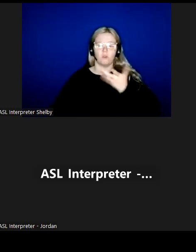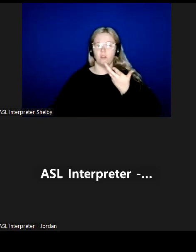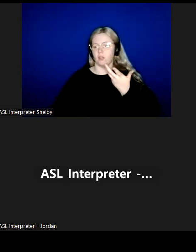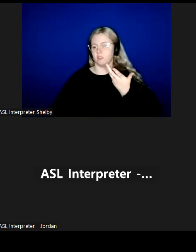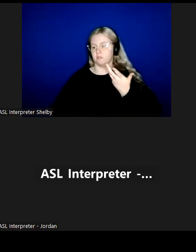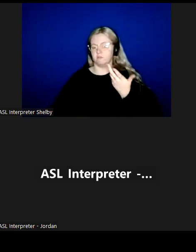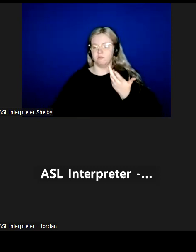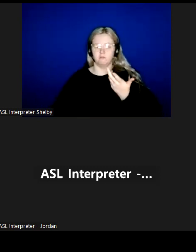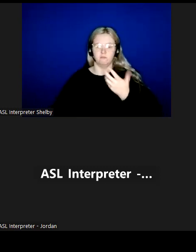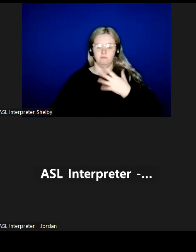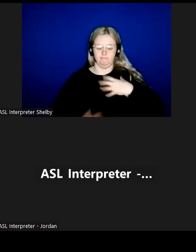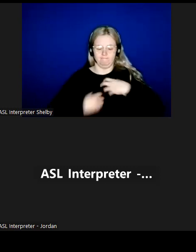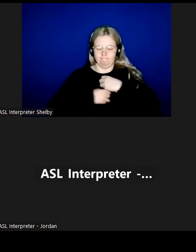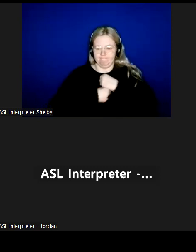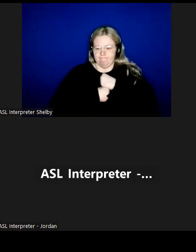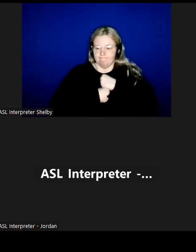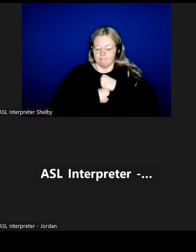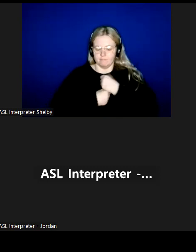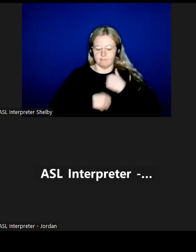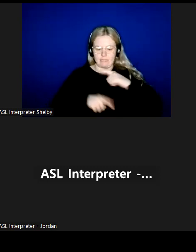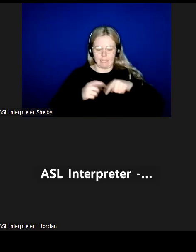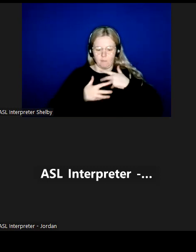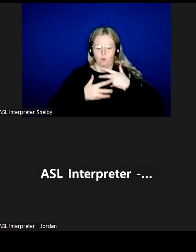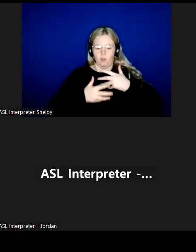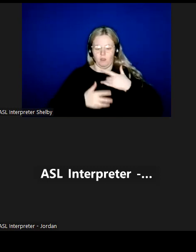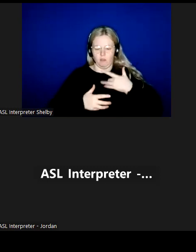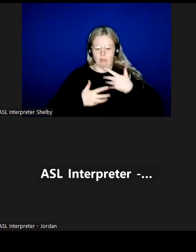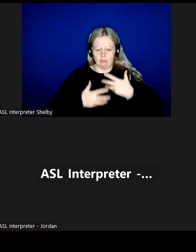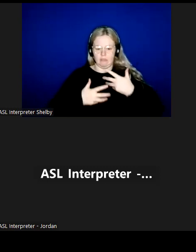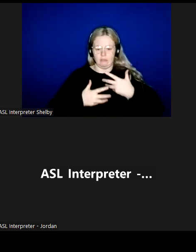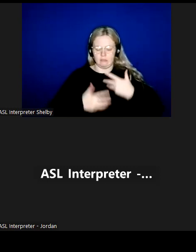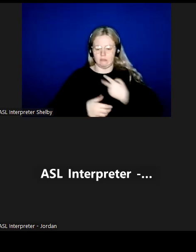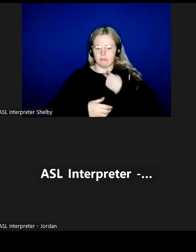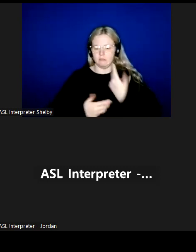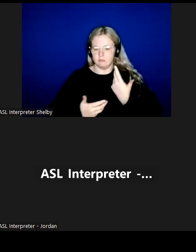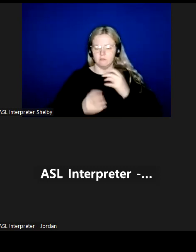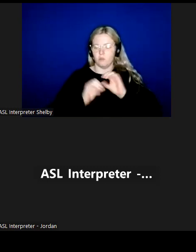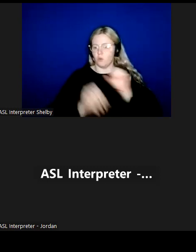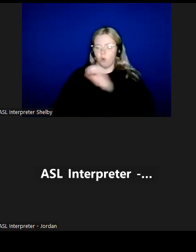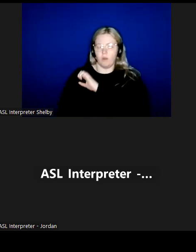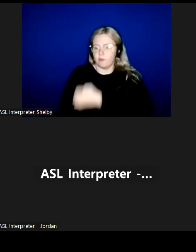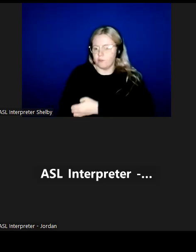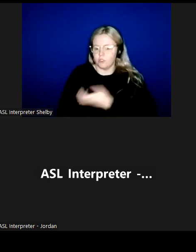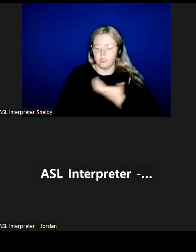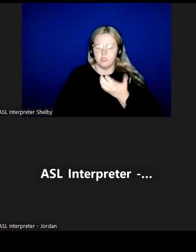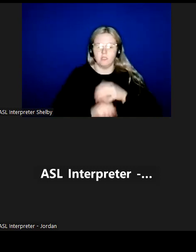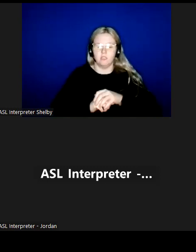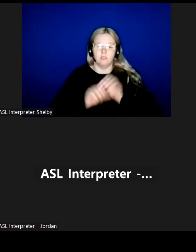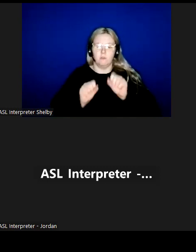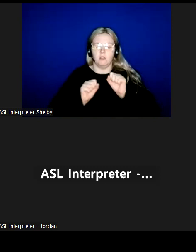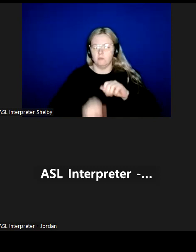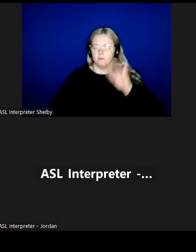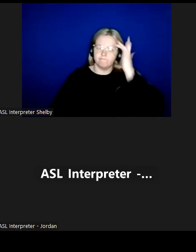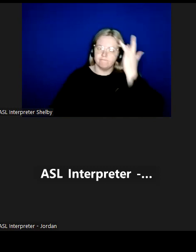tight chest, feeling like we can't really, you know, breathe, we have lack of energy, we can be agitated,